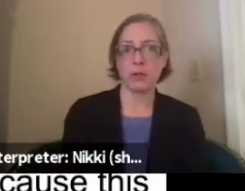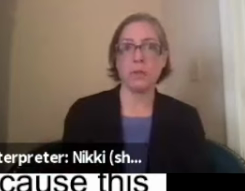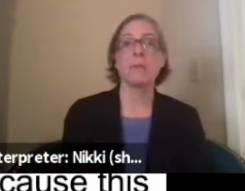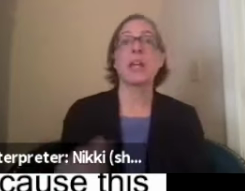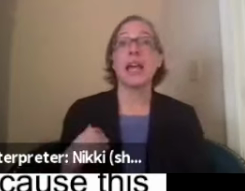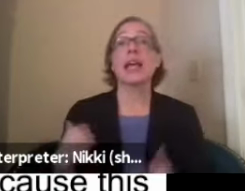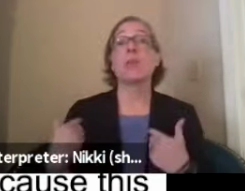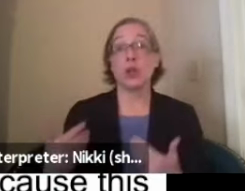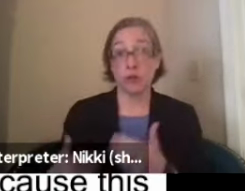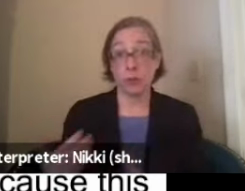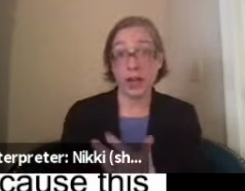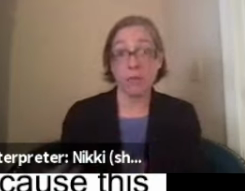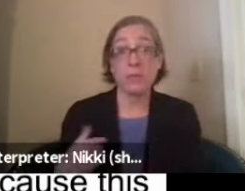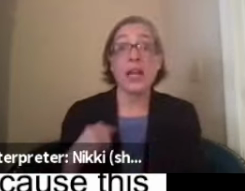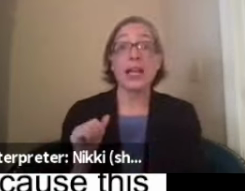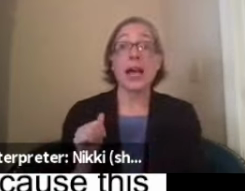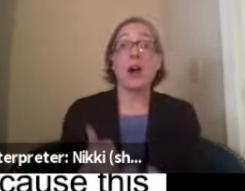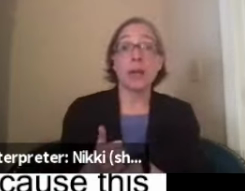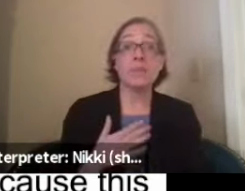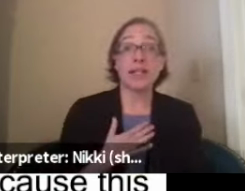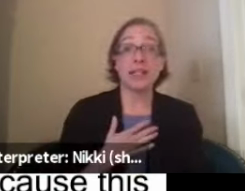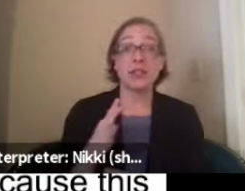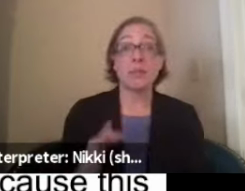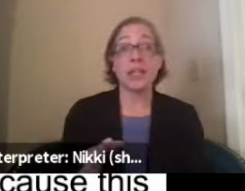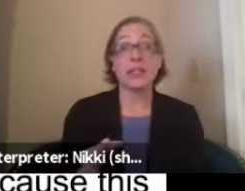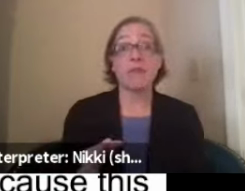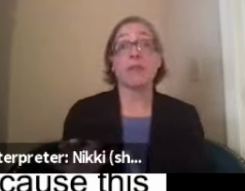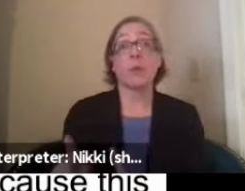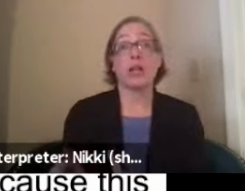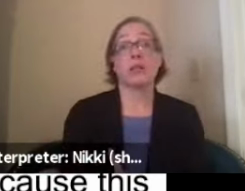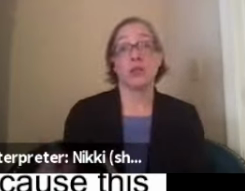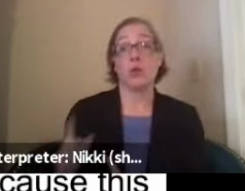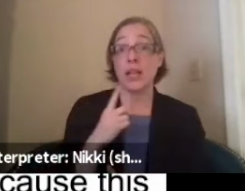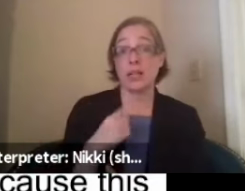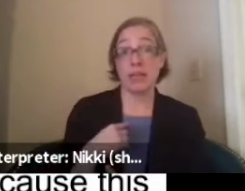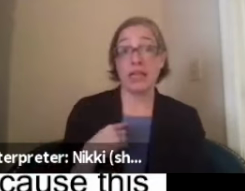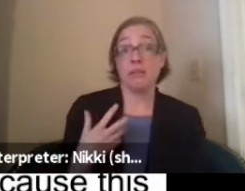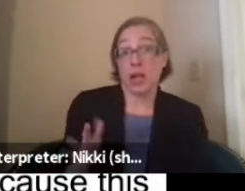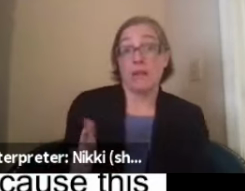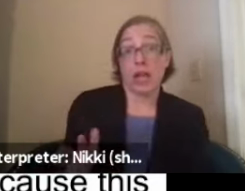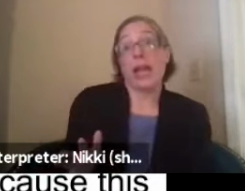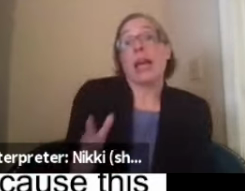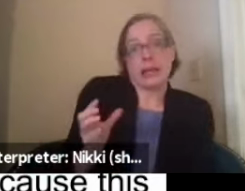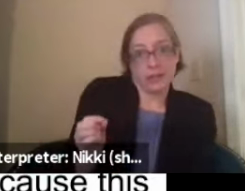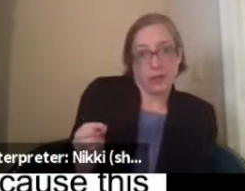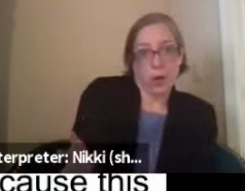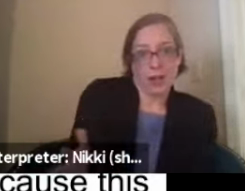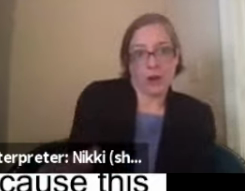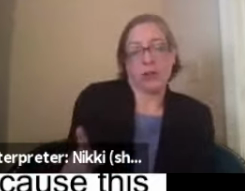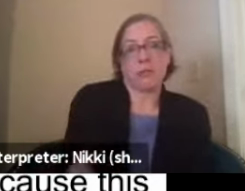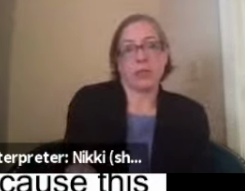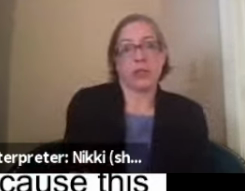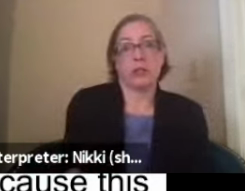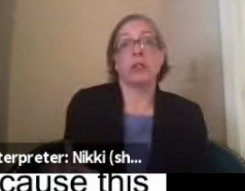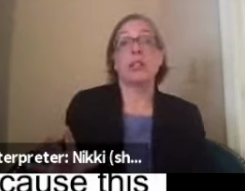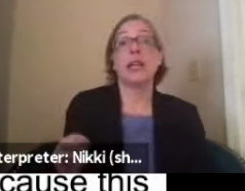or whatever, and we'll go from there. And I'll base my decision based off of what you're telling me and what I've